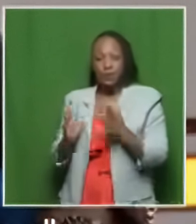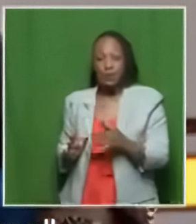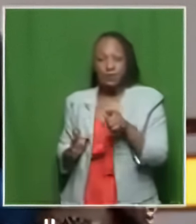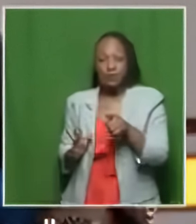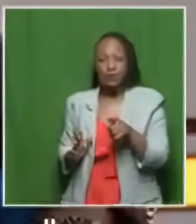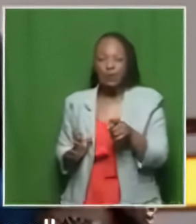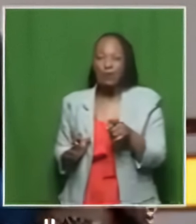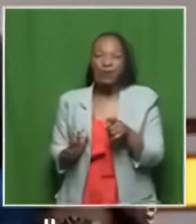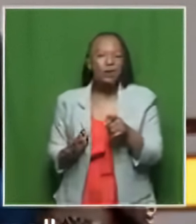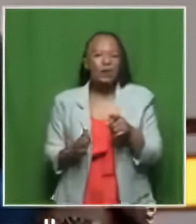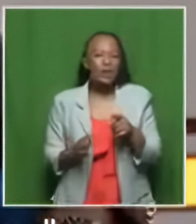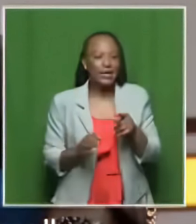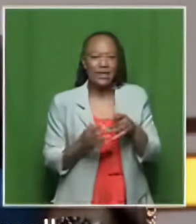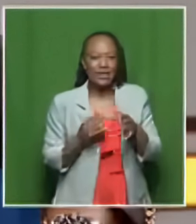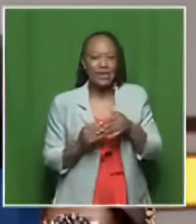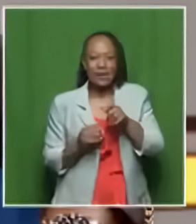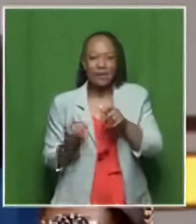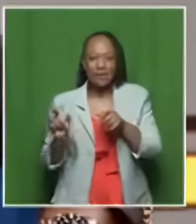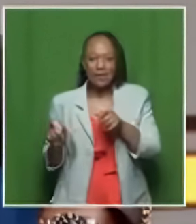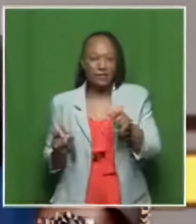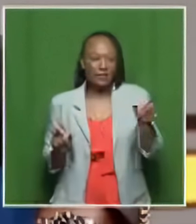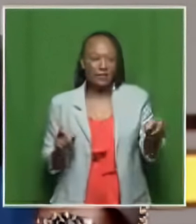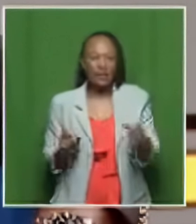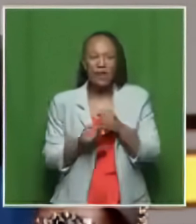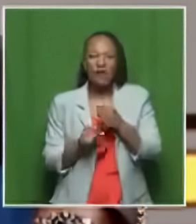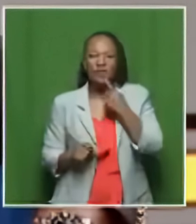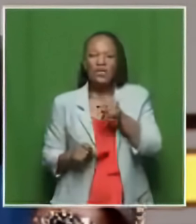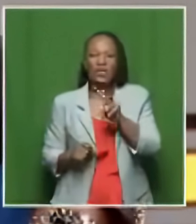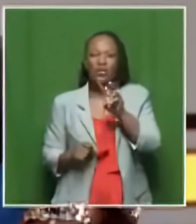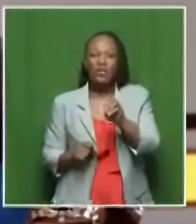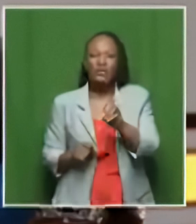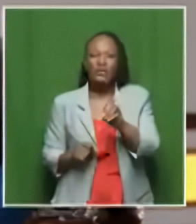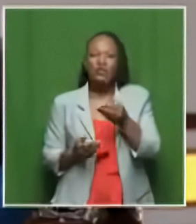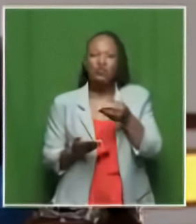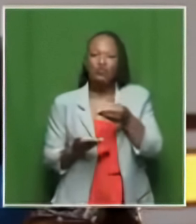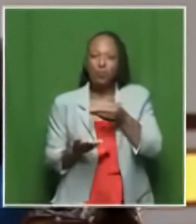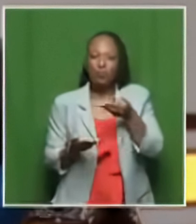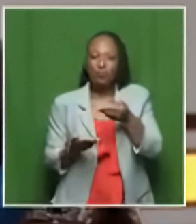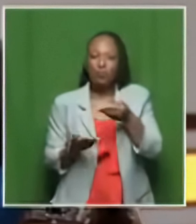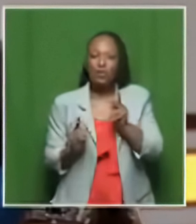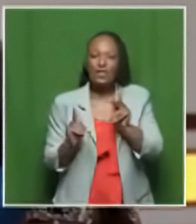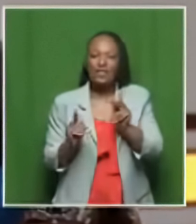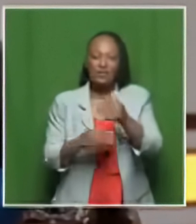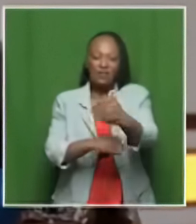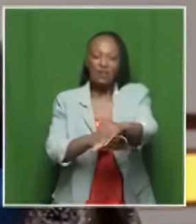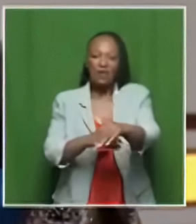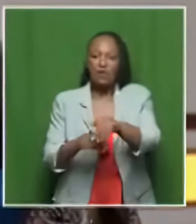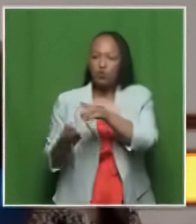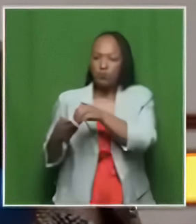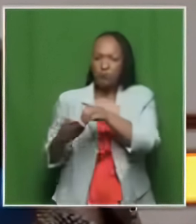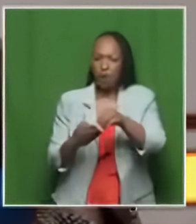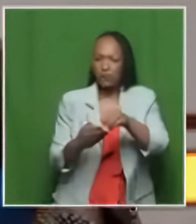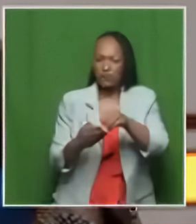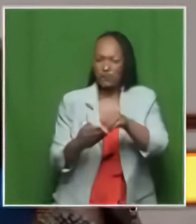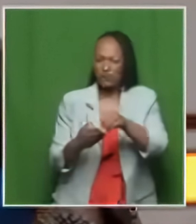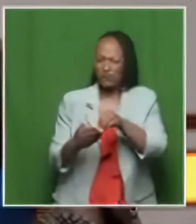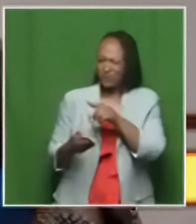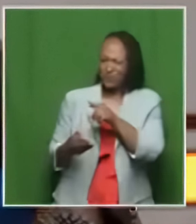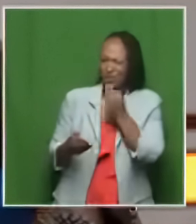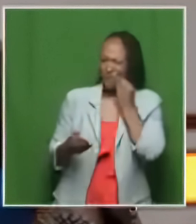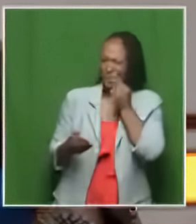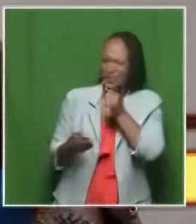no one ever said there are 20 soup kitchens outside. You bring evidence that was never led as a